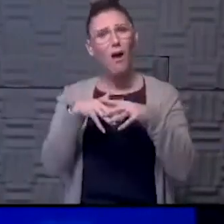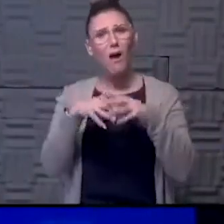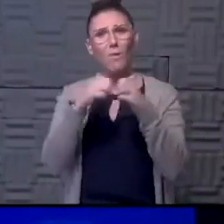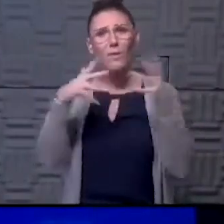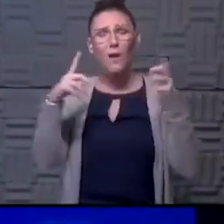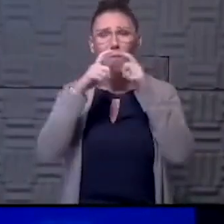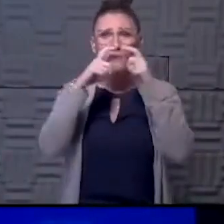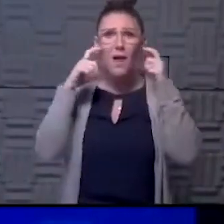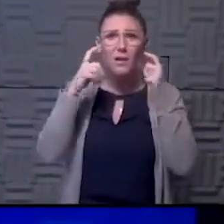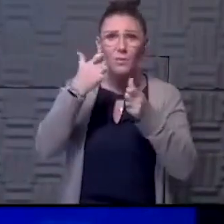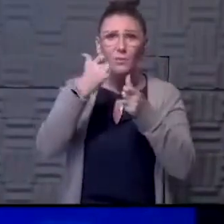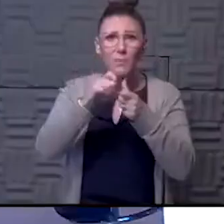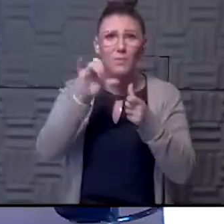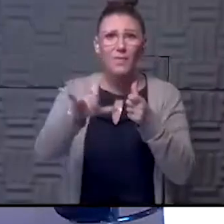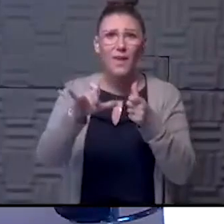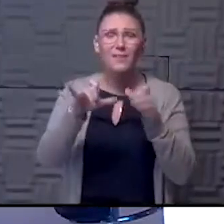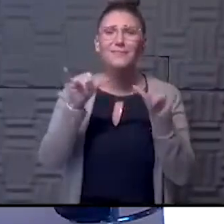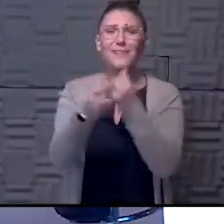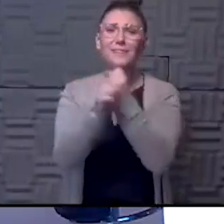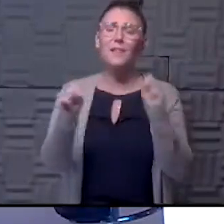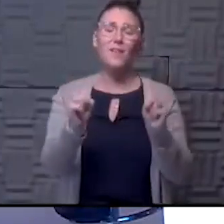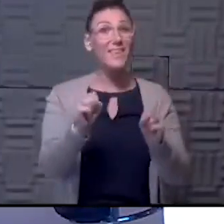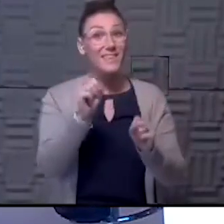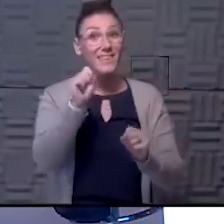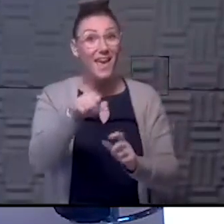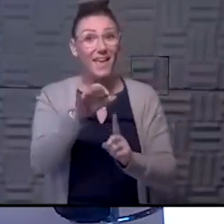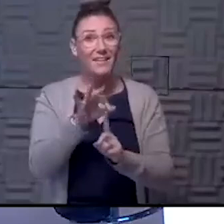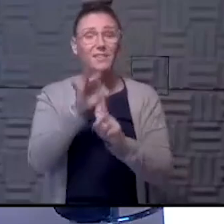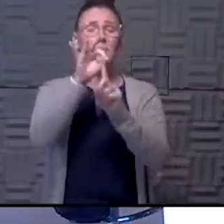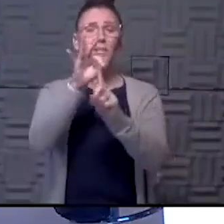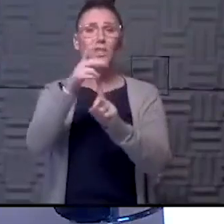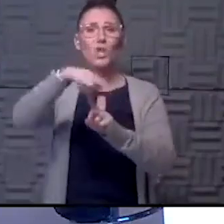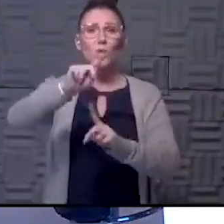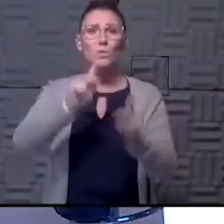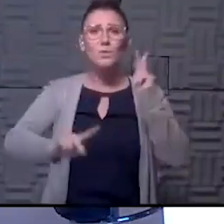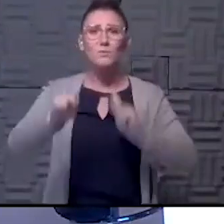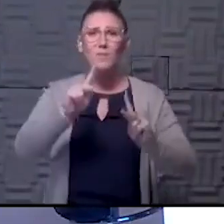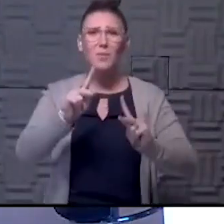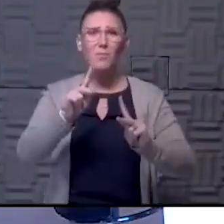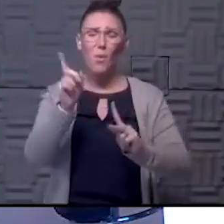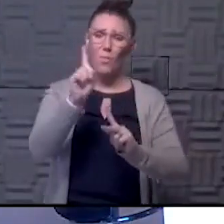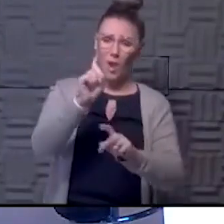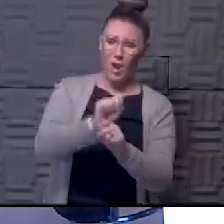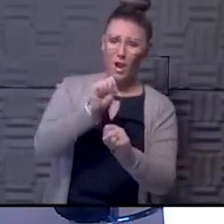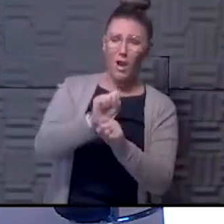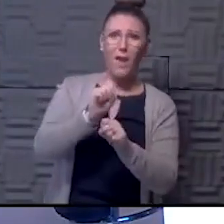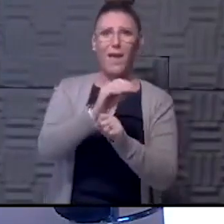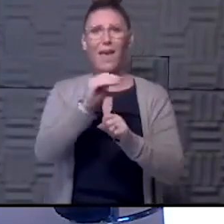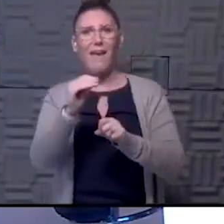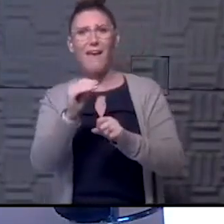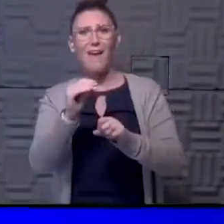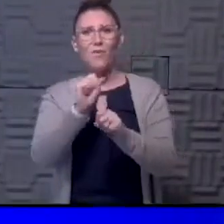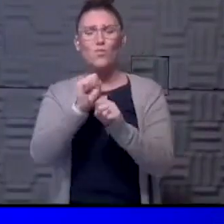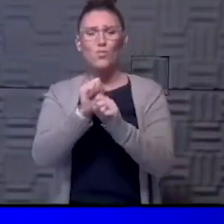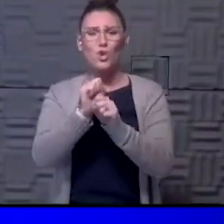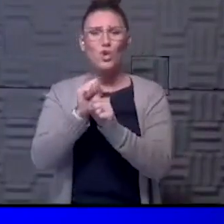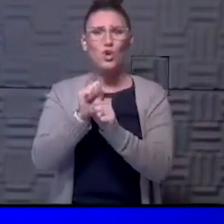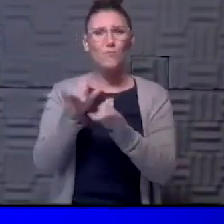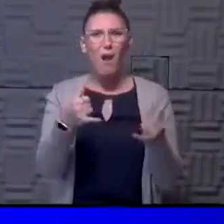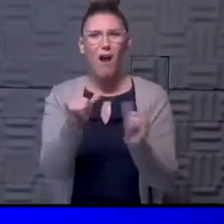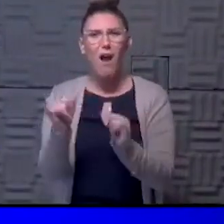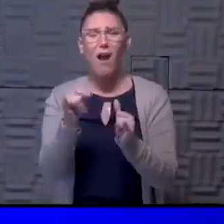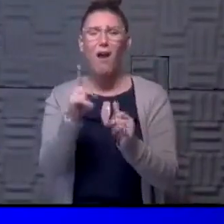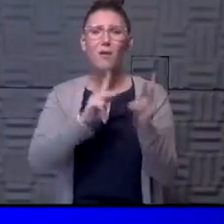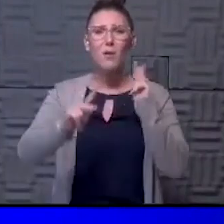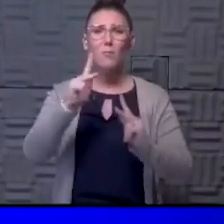that. Stay safe. I'm sorry, go ahead. Especially those people in employment where they are together and having work parties at people's homes. Yeah, bad idea. Because then